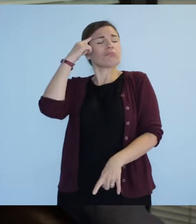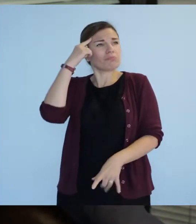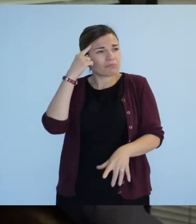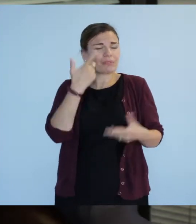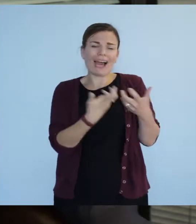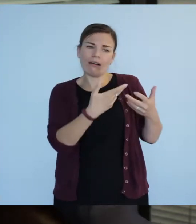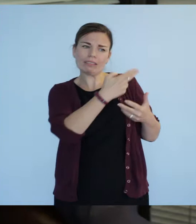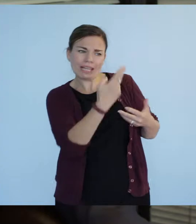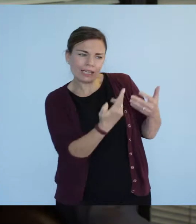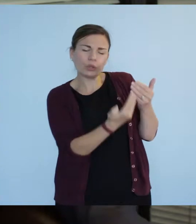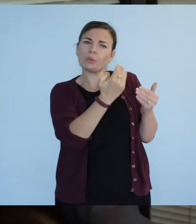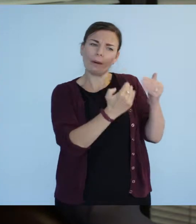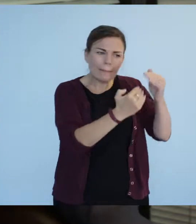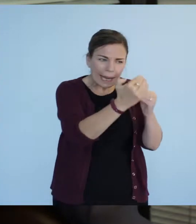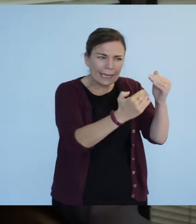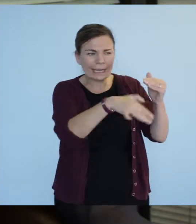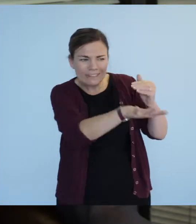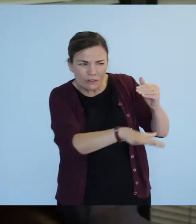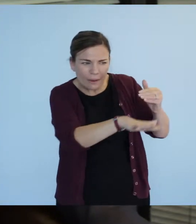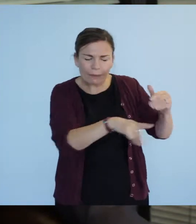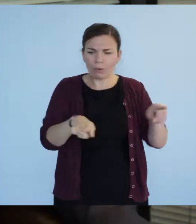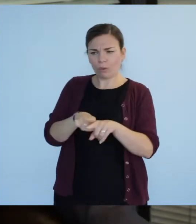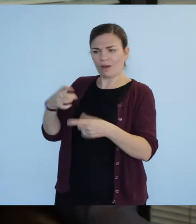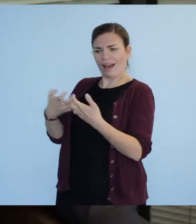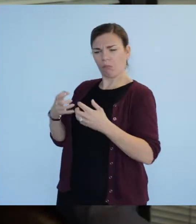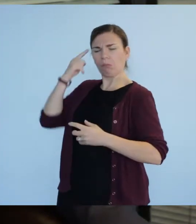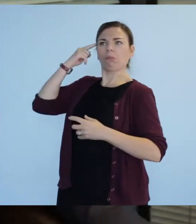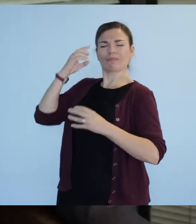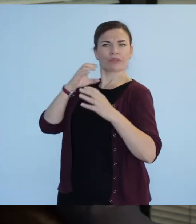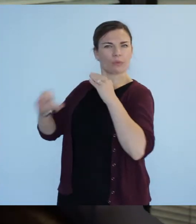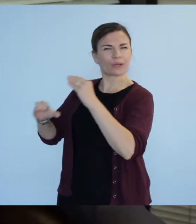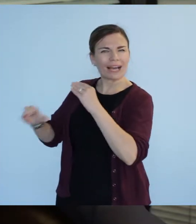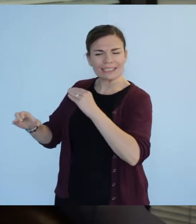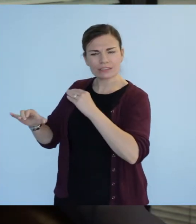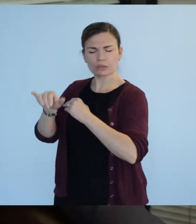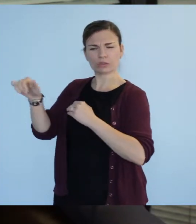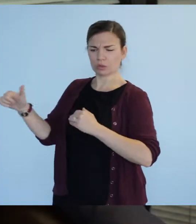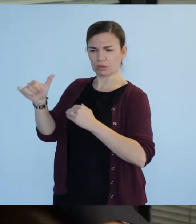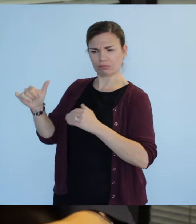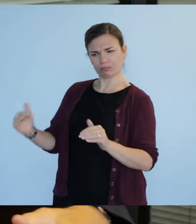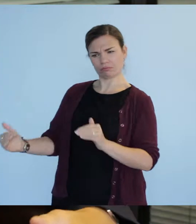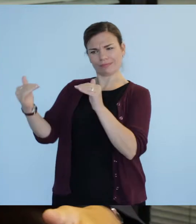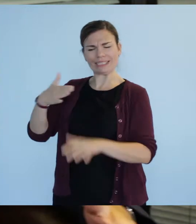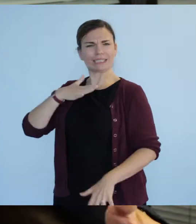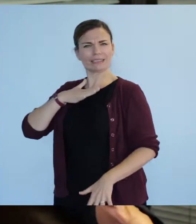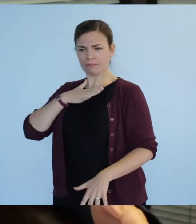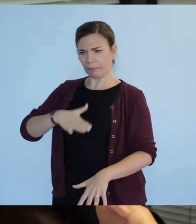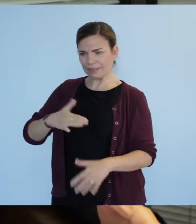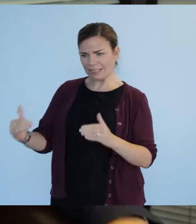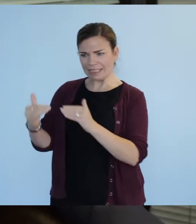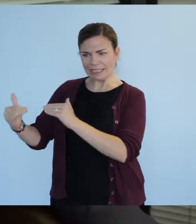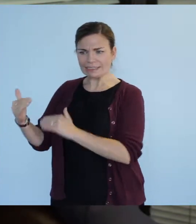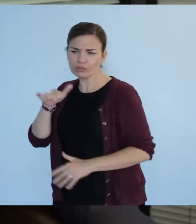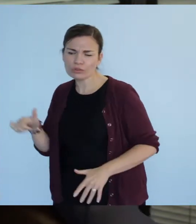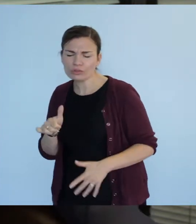an environment and designing communication to best meet the needs of different people